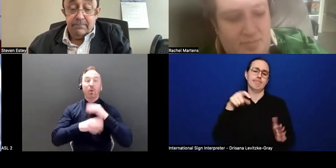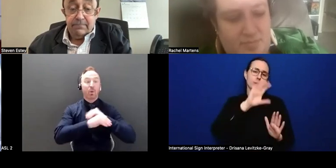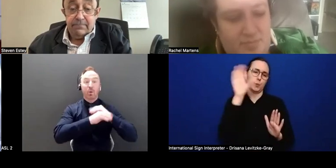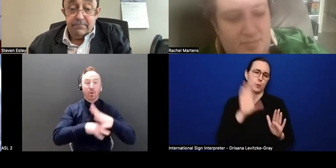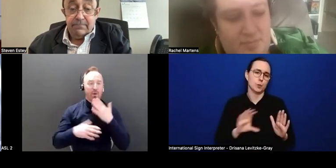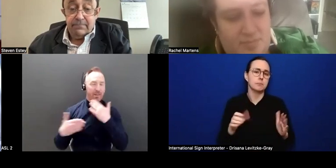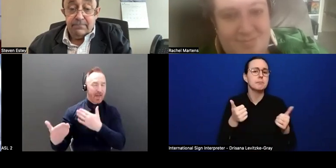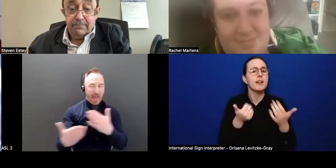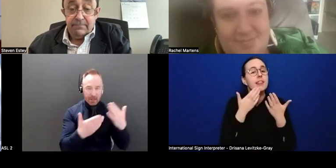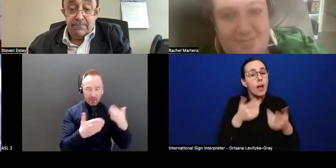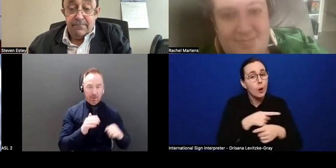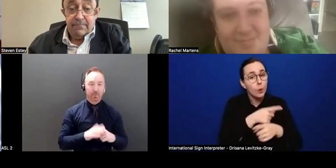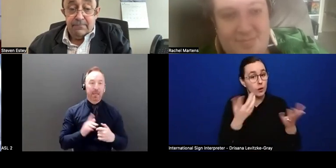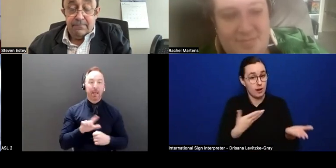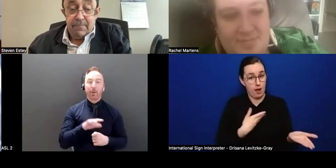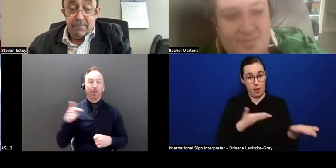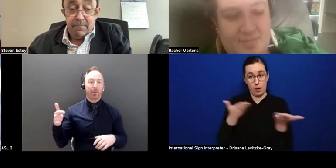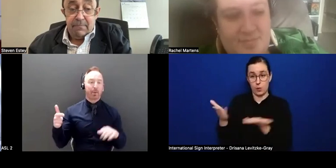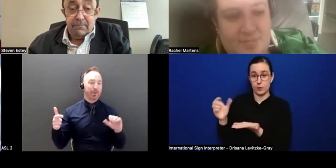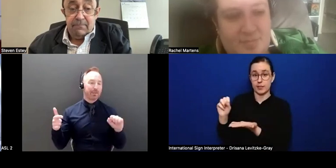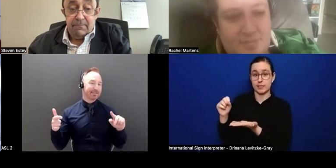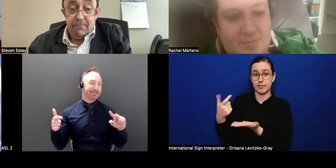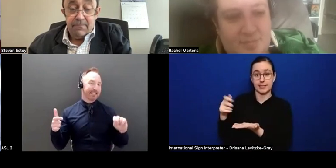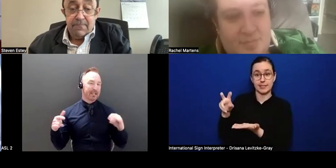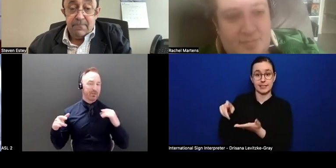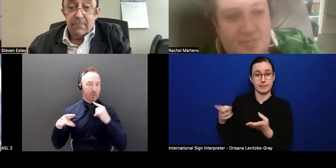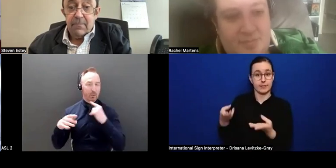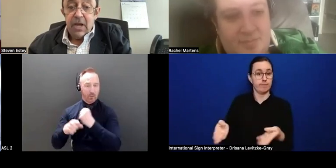our closing remarks.